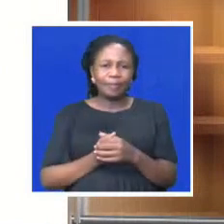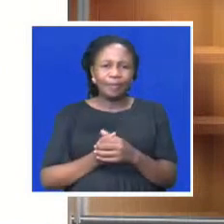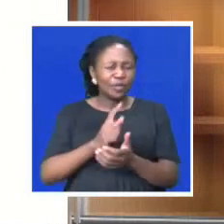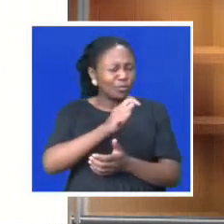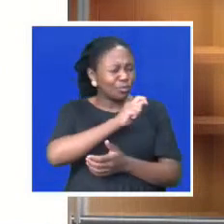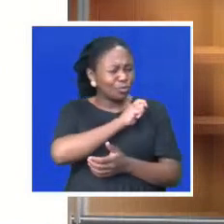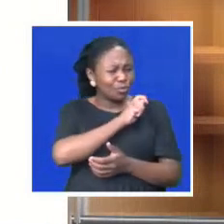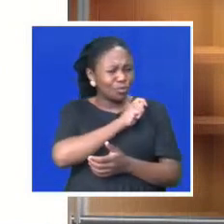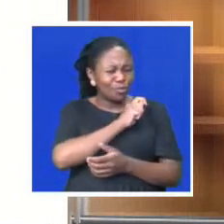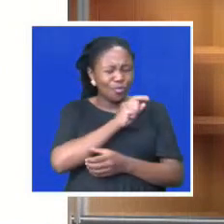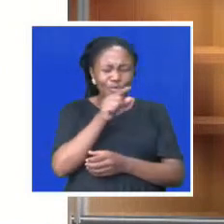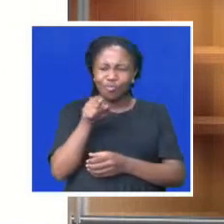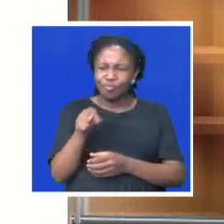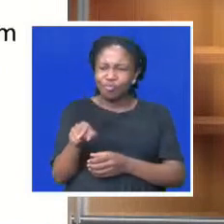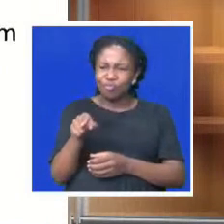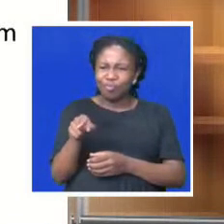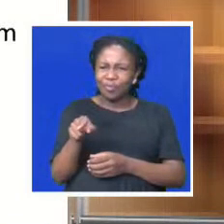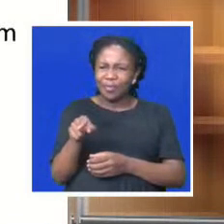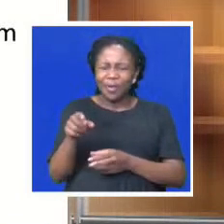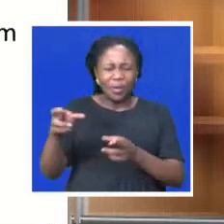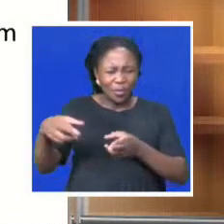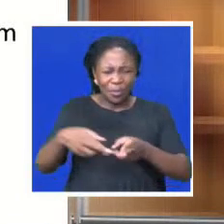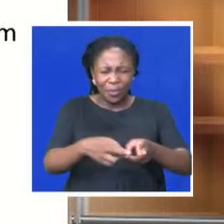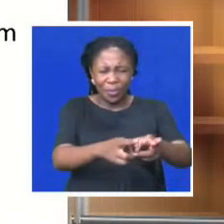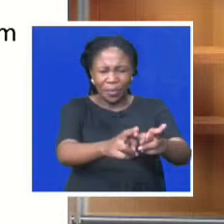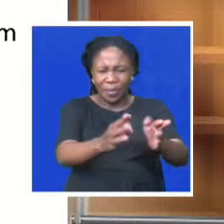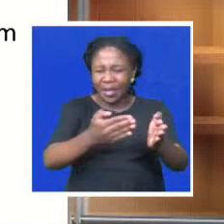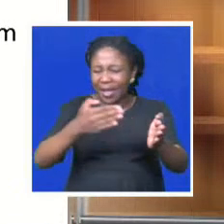one side of the pathway.